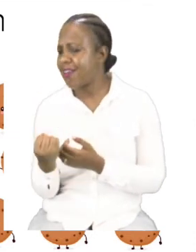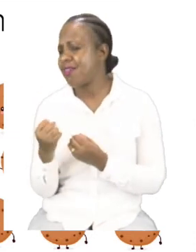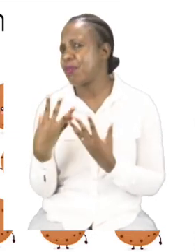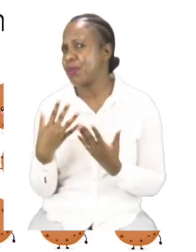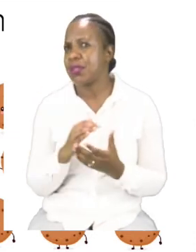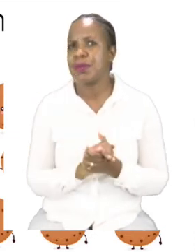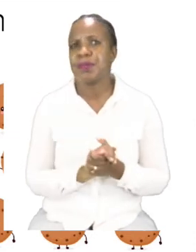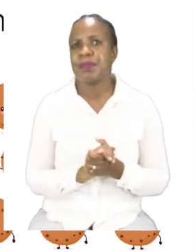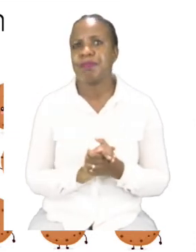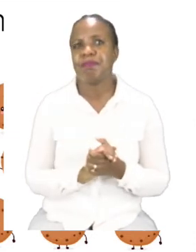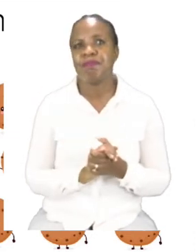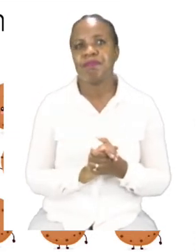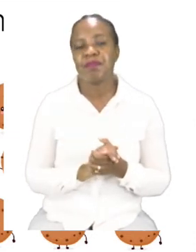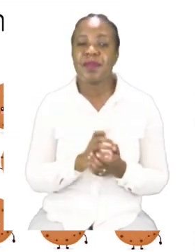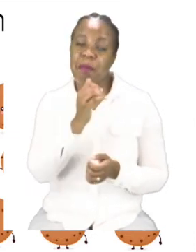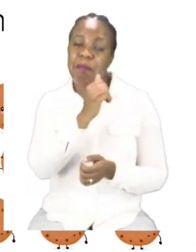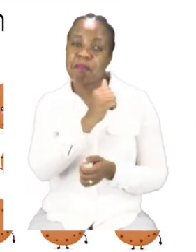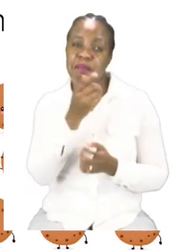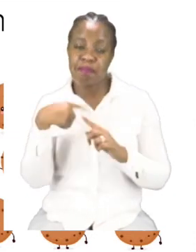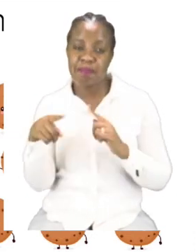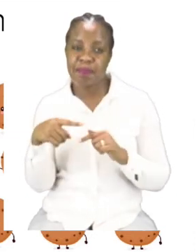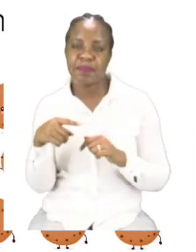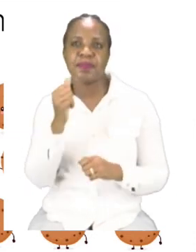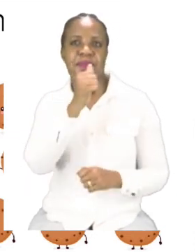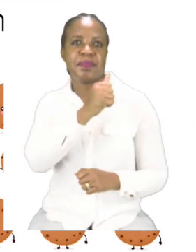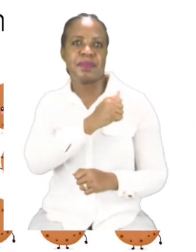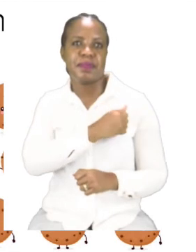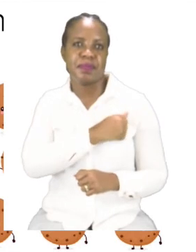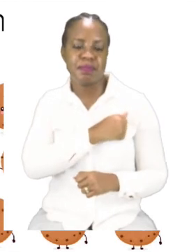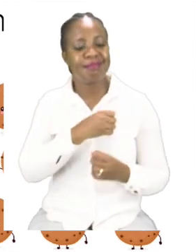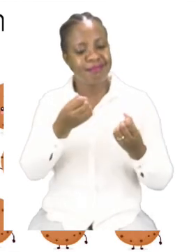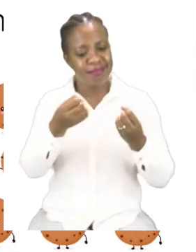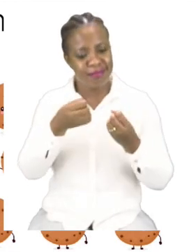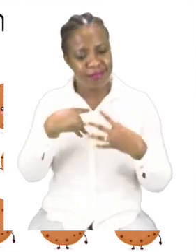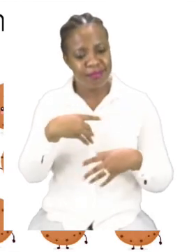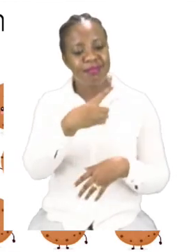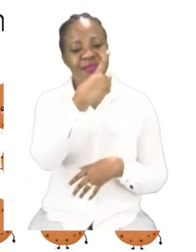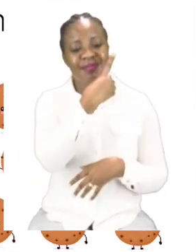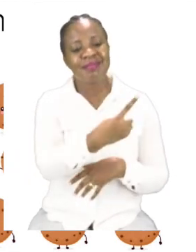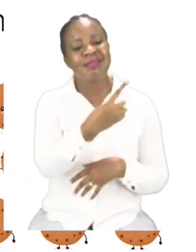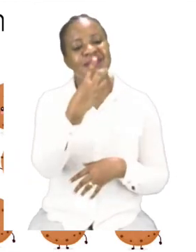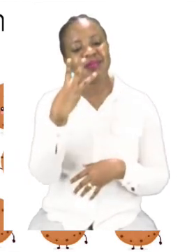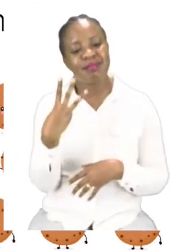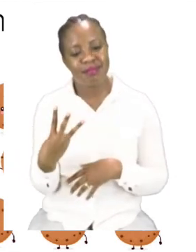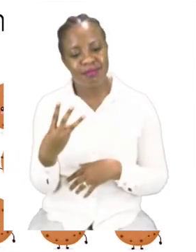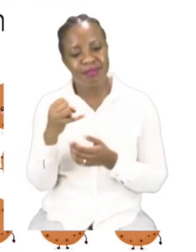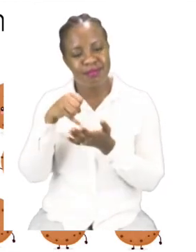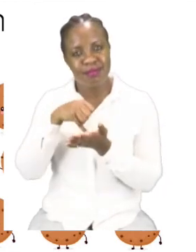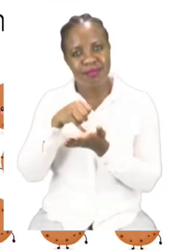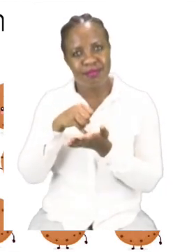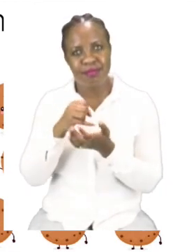again. Mom gives me 13 biscuits. I